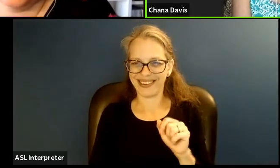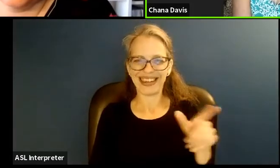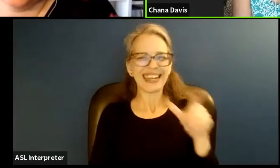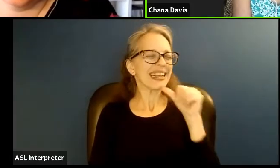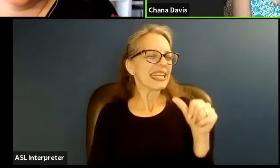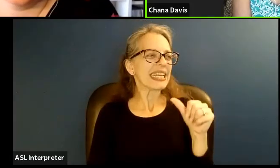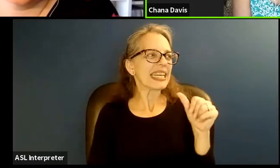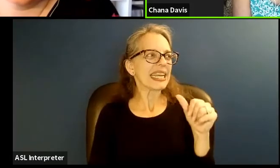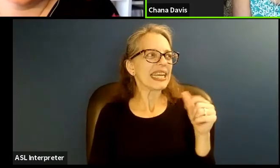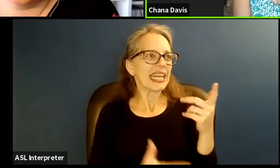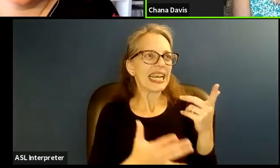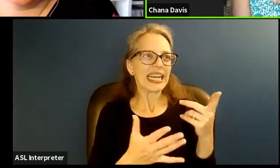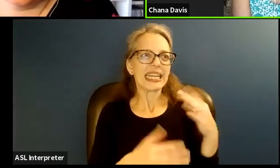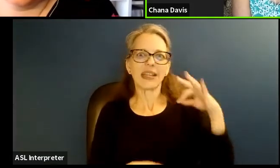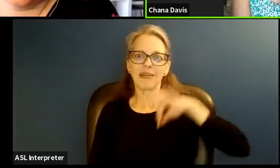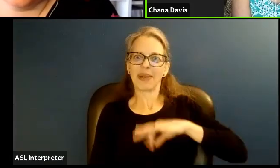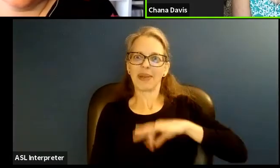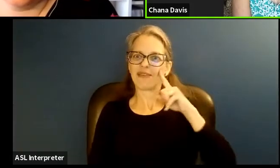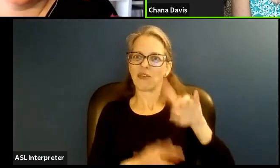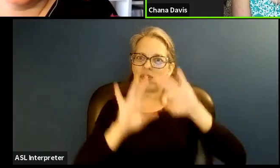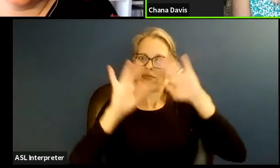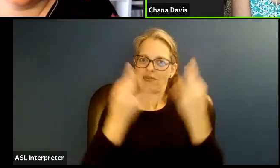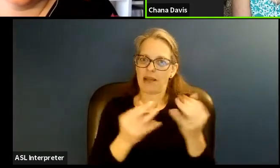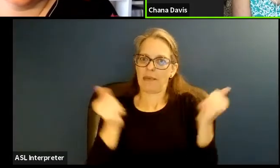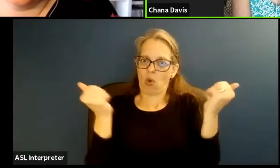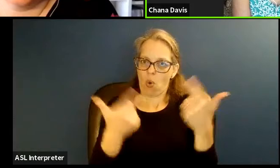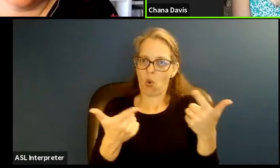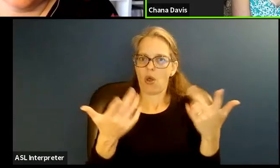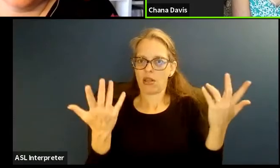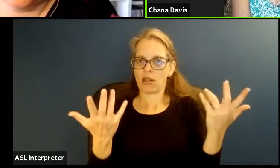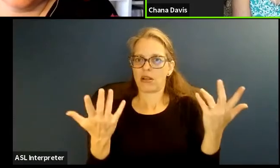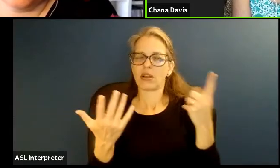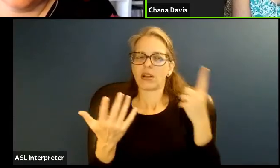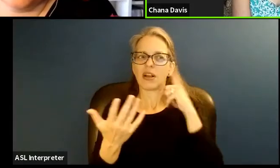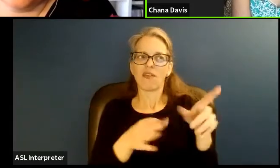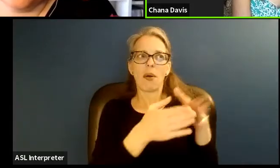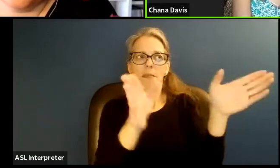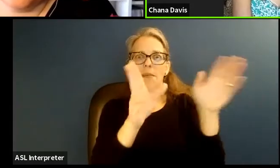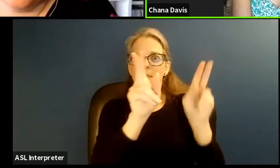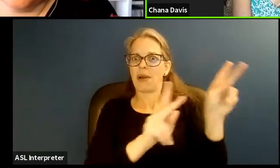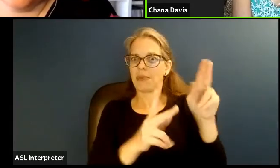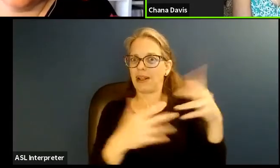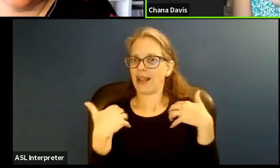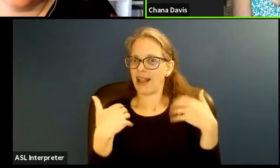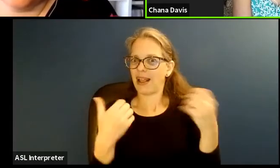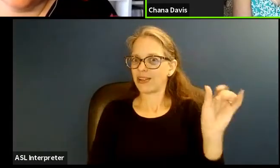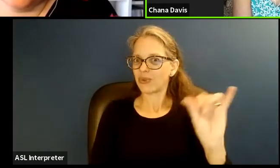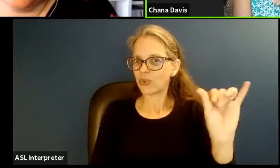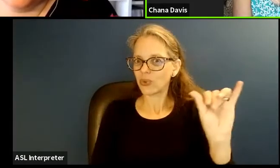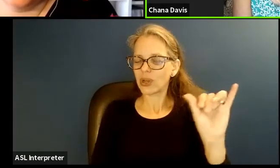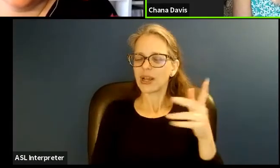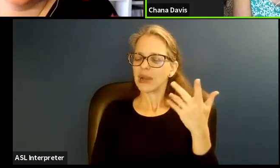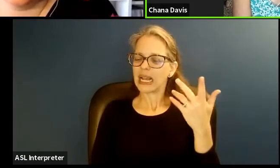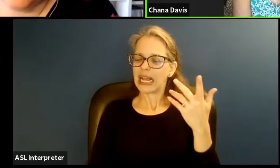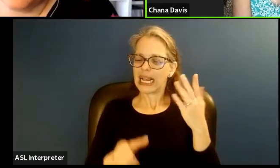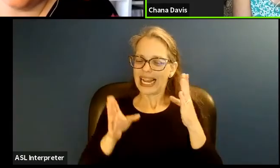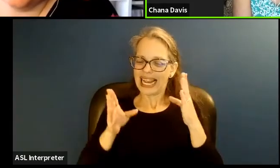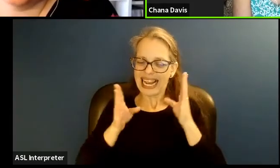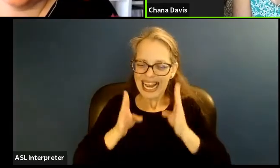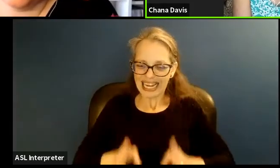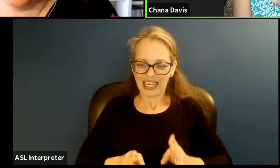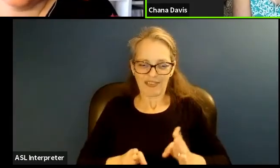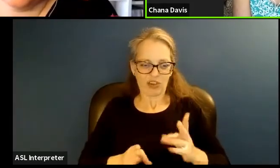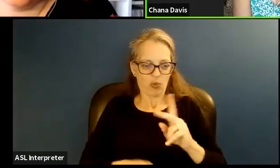citizen. It's actually better for public health reasons, but also from if just the individual personal math,